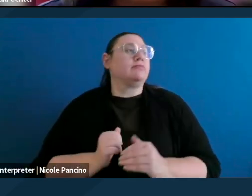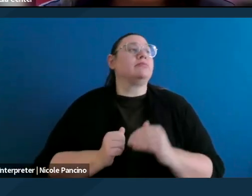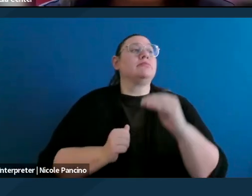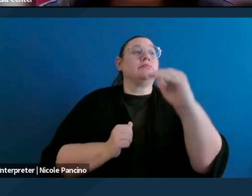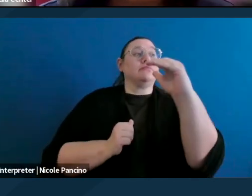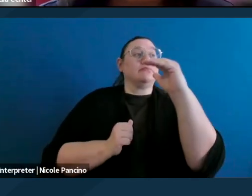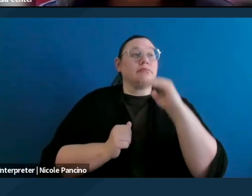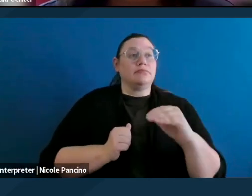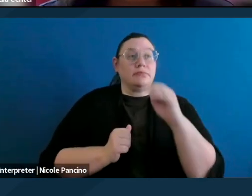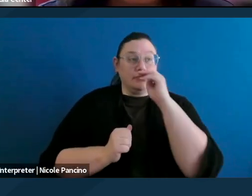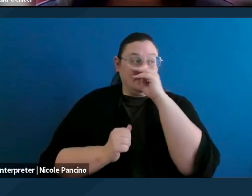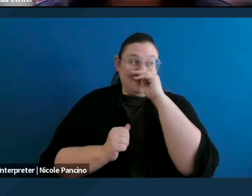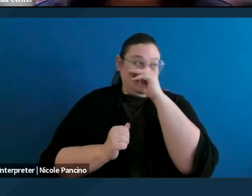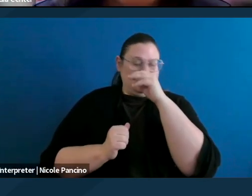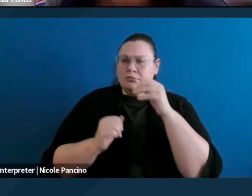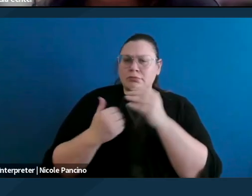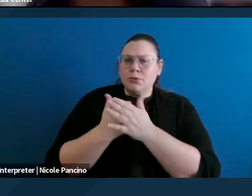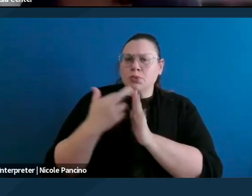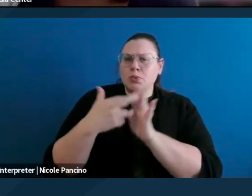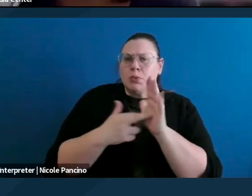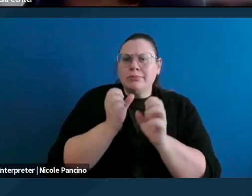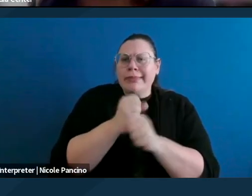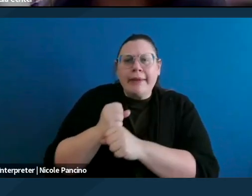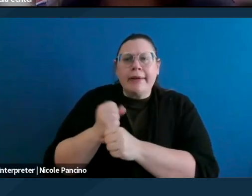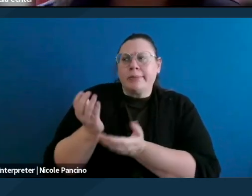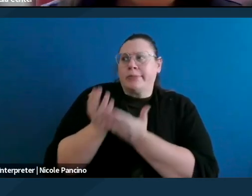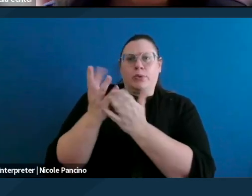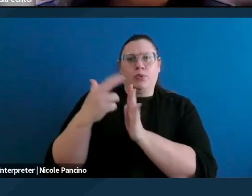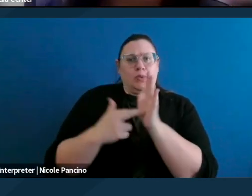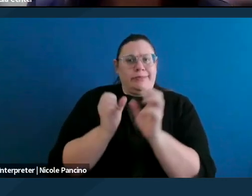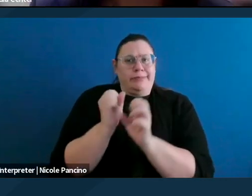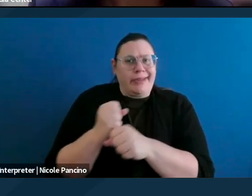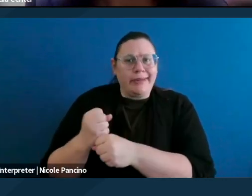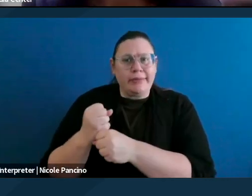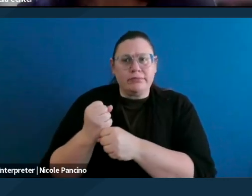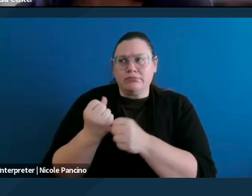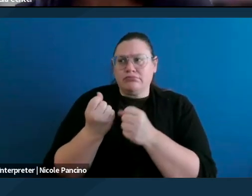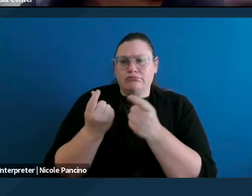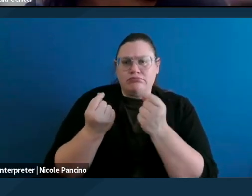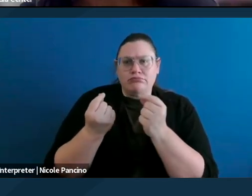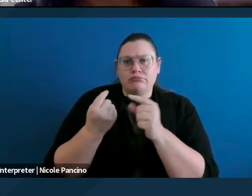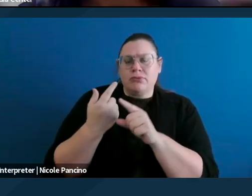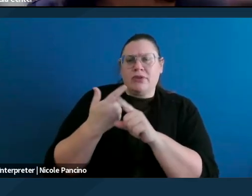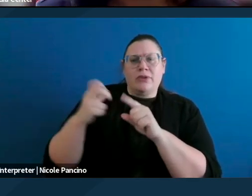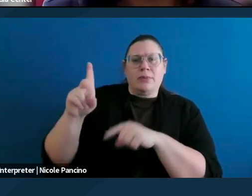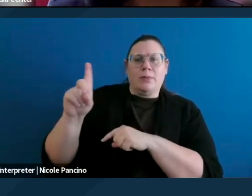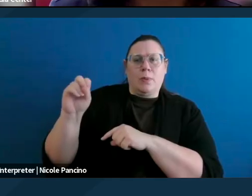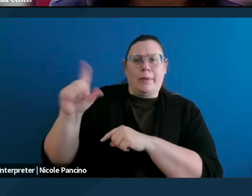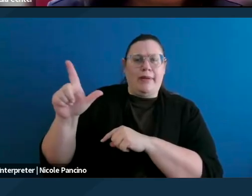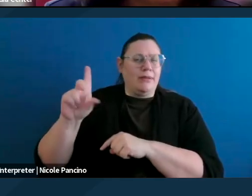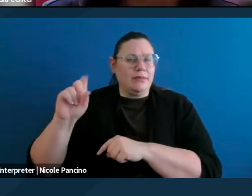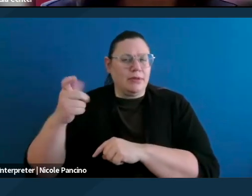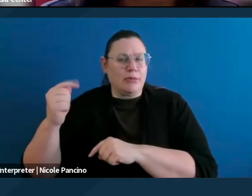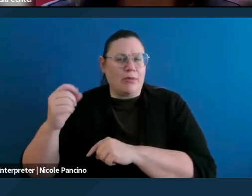about what the new rulemaking, the proposed rulemaking from the Department of Labor